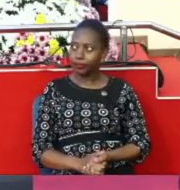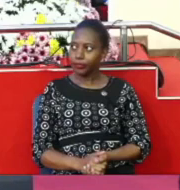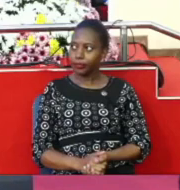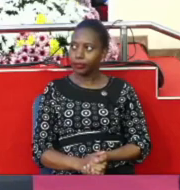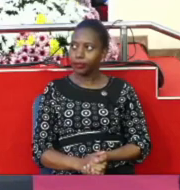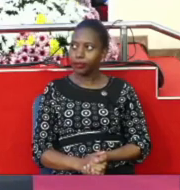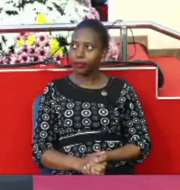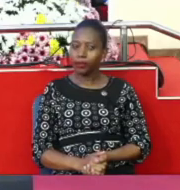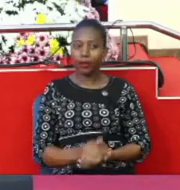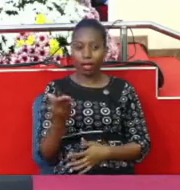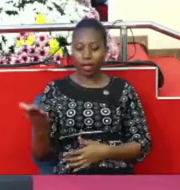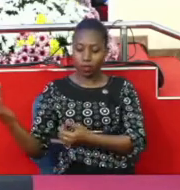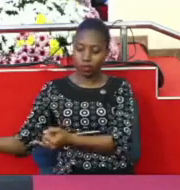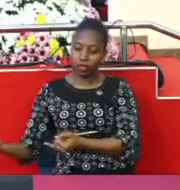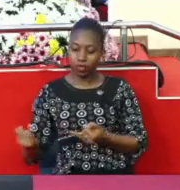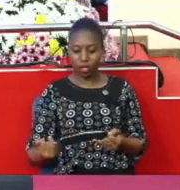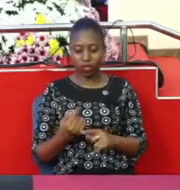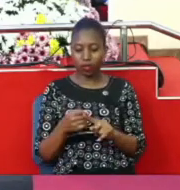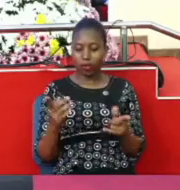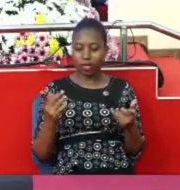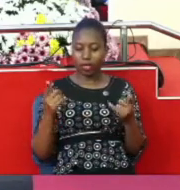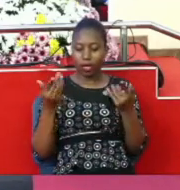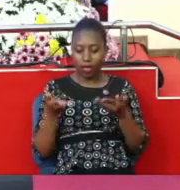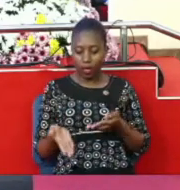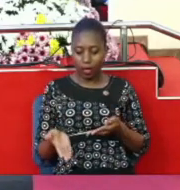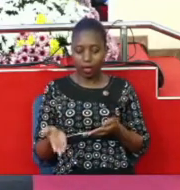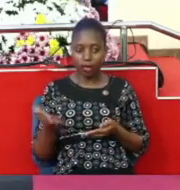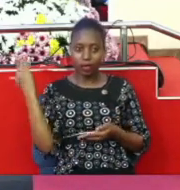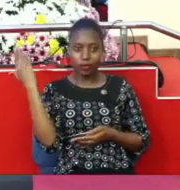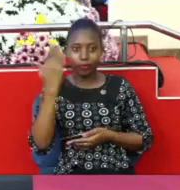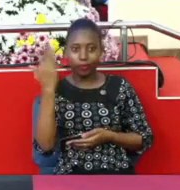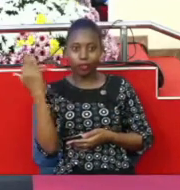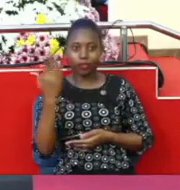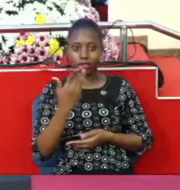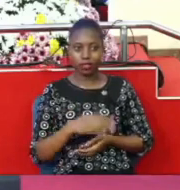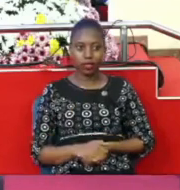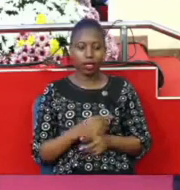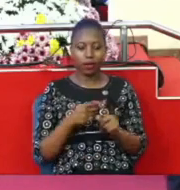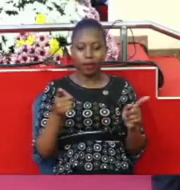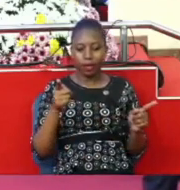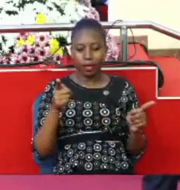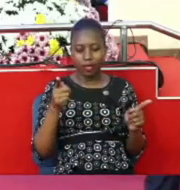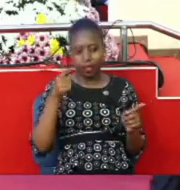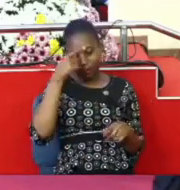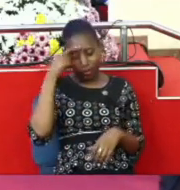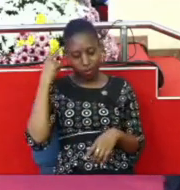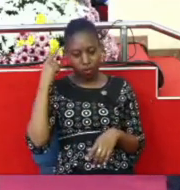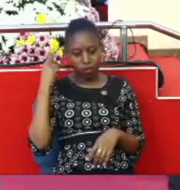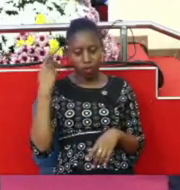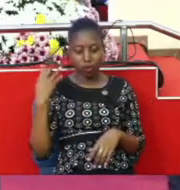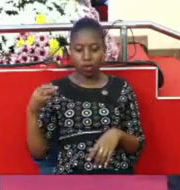there was introduction. Now here is preaching. Pale ilikuwa ni utangulizi, sasa itakuwa hapa ni kuhubiri. But because of